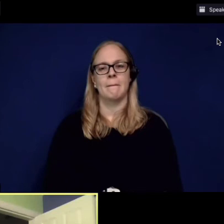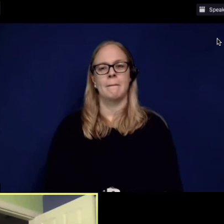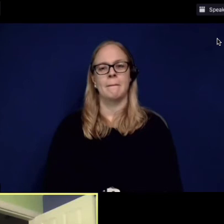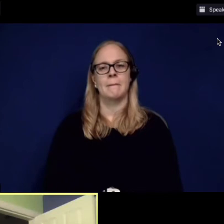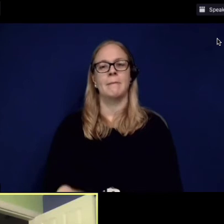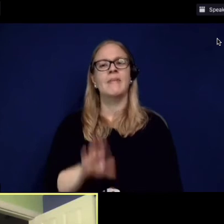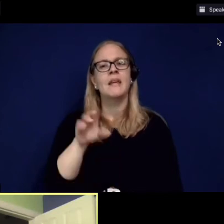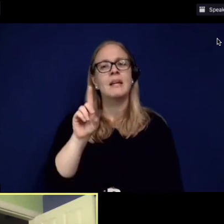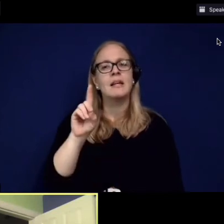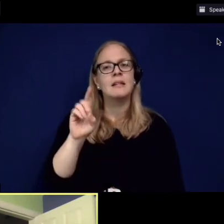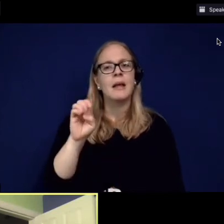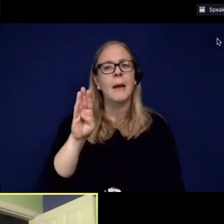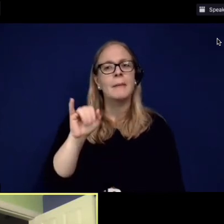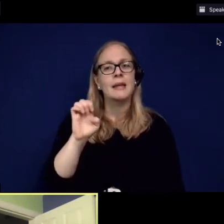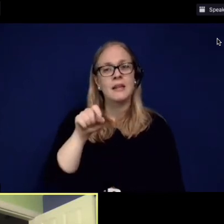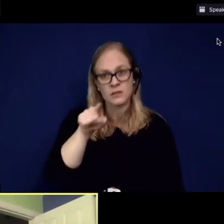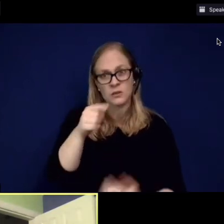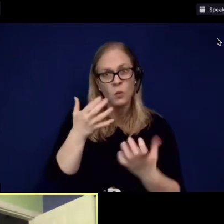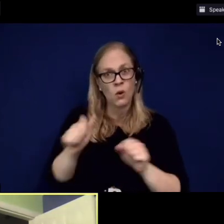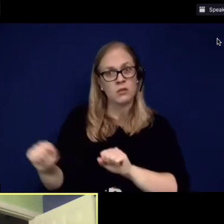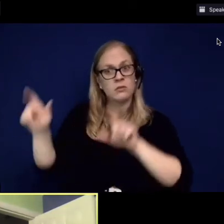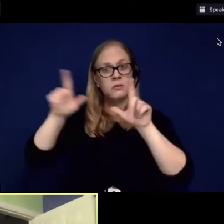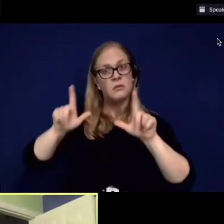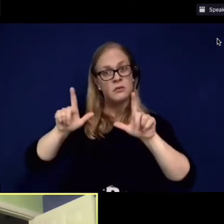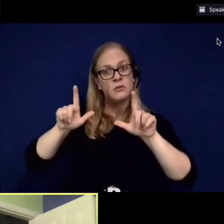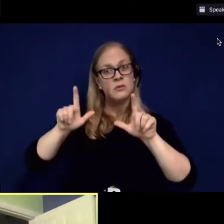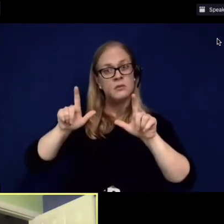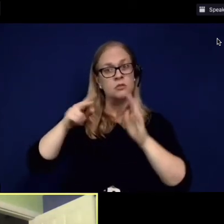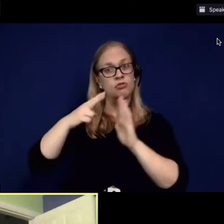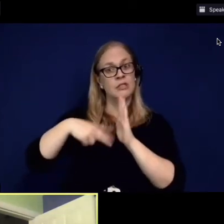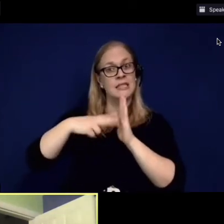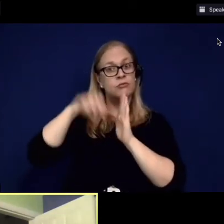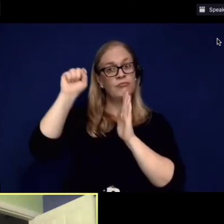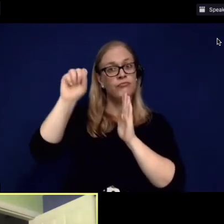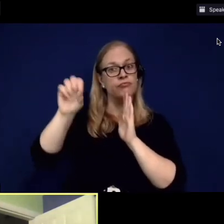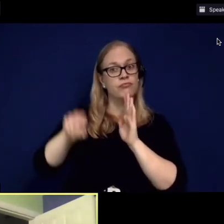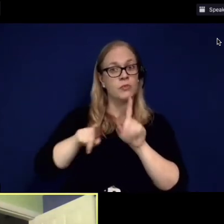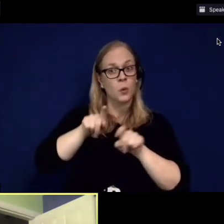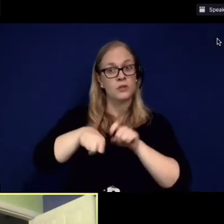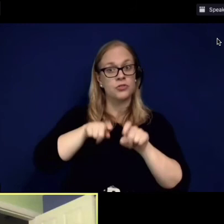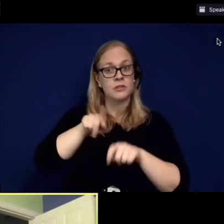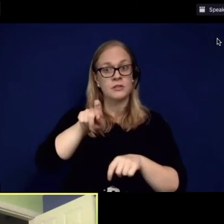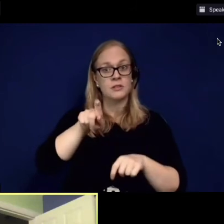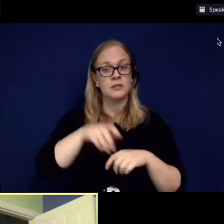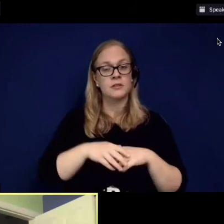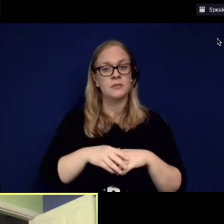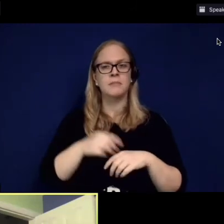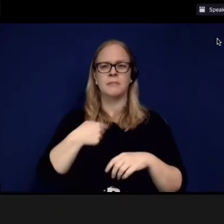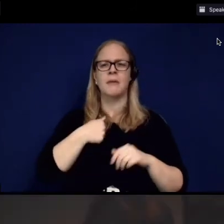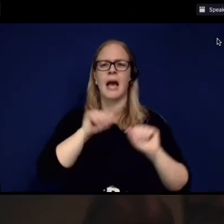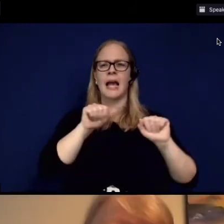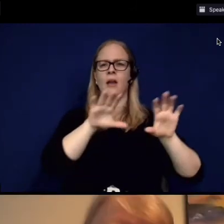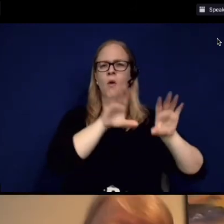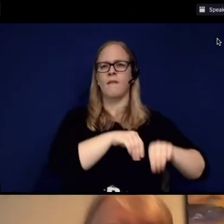Debbie, would you like to come on screen and prepare to read the questions, and I will go off.